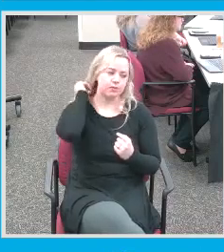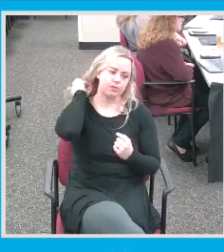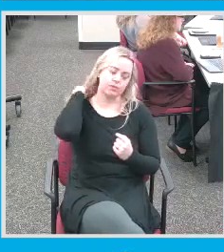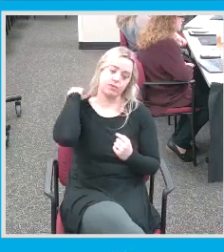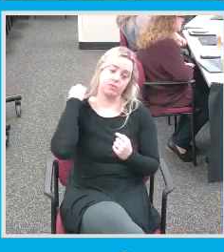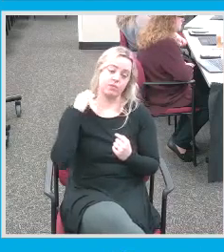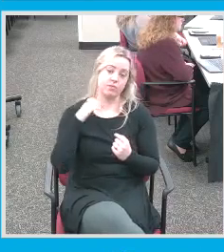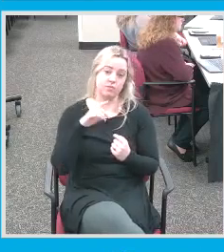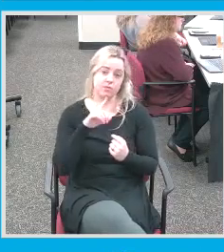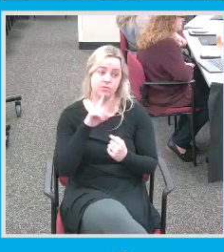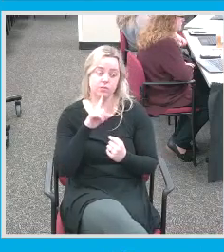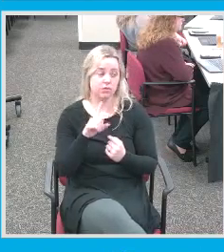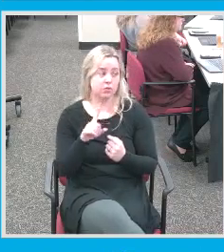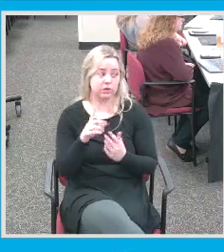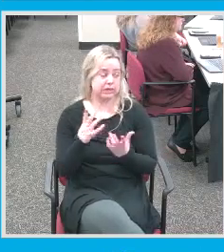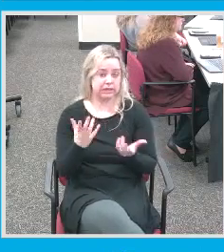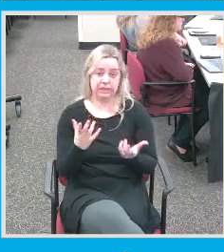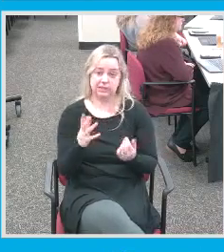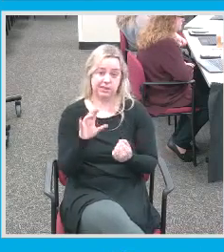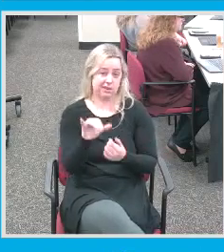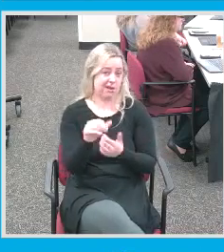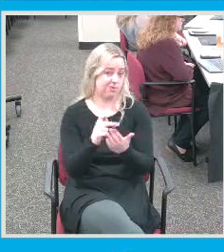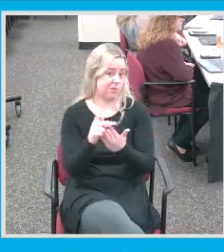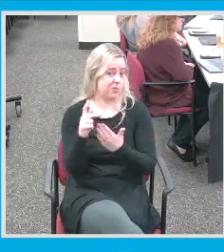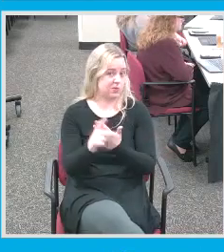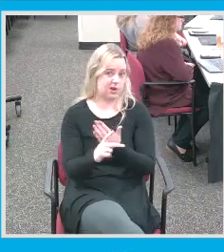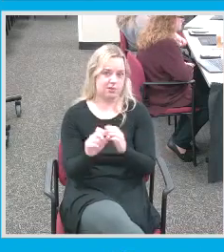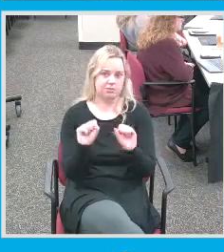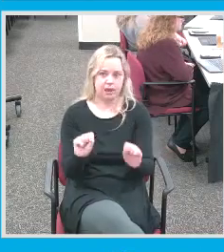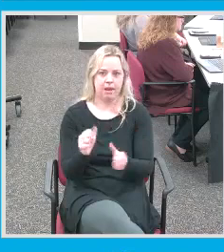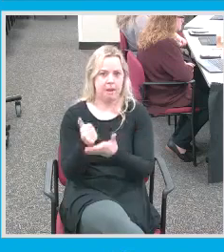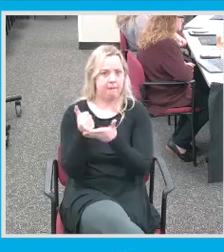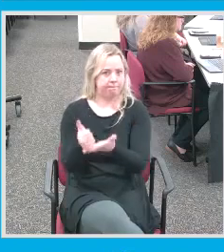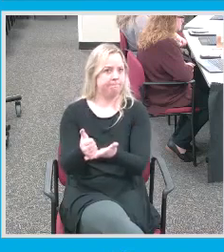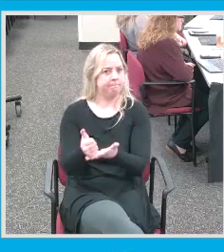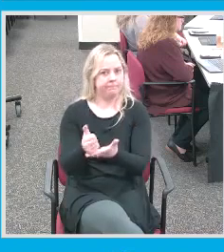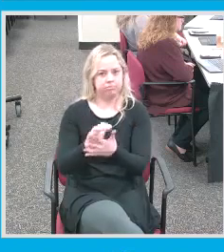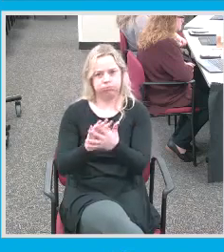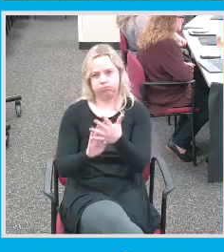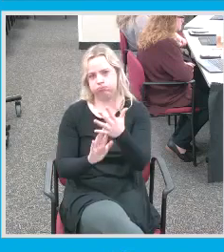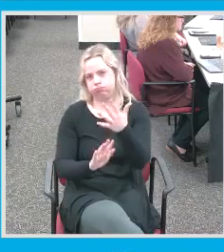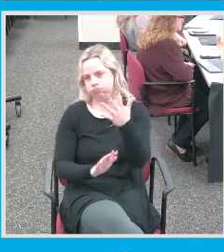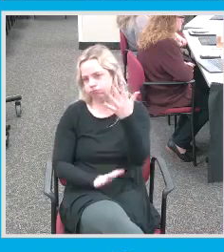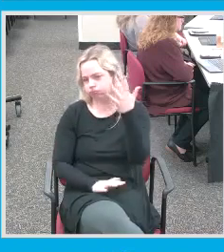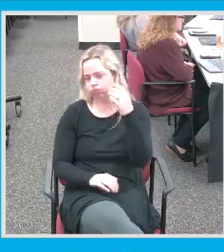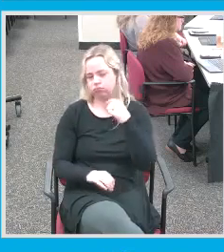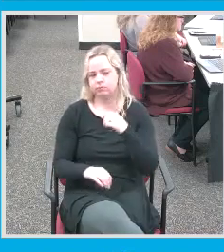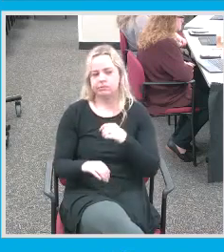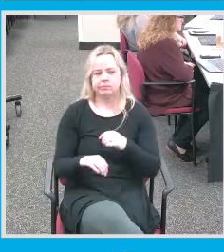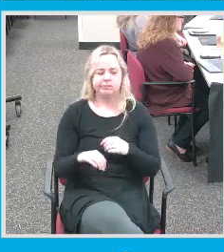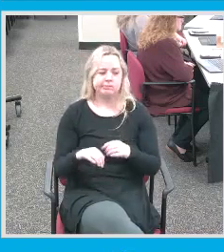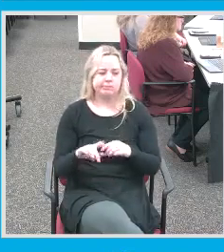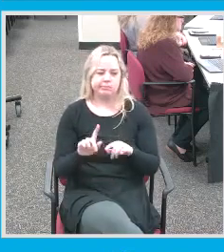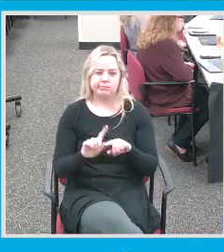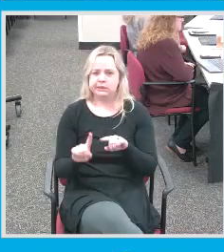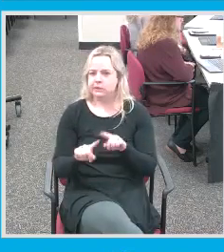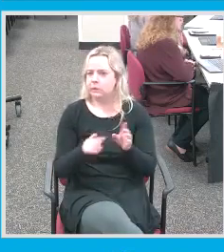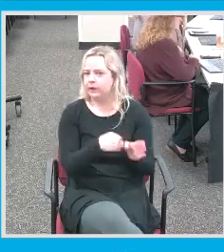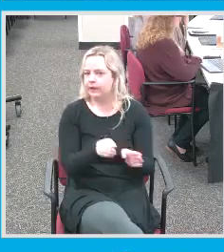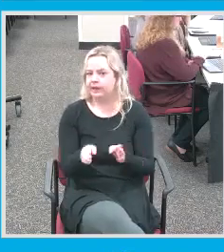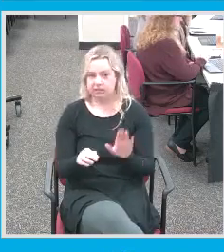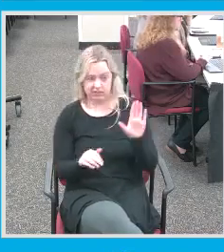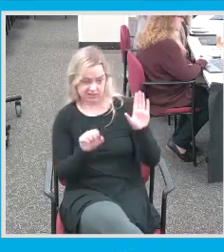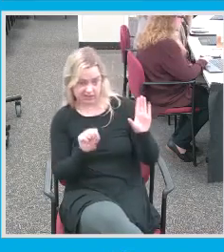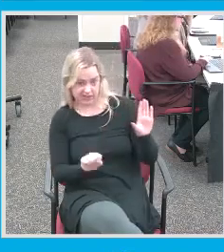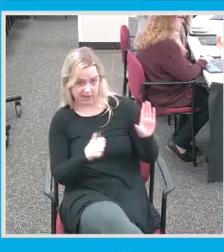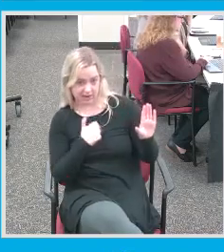totally equipped to help beyond that individual cessation. Would I be able to